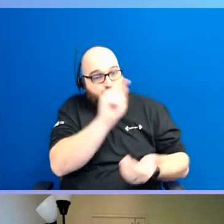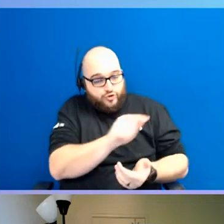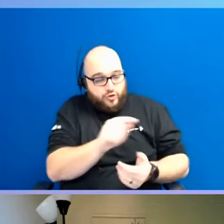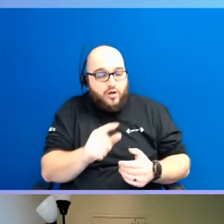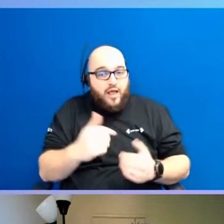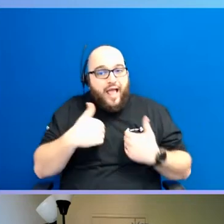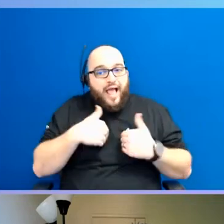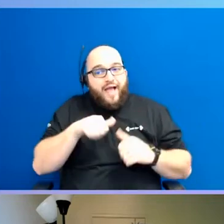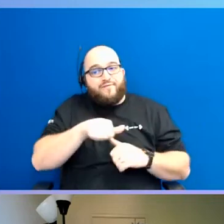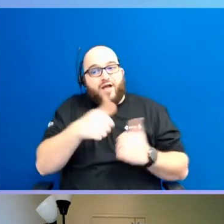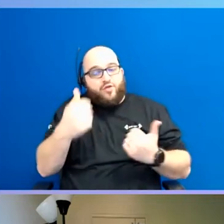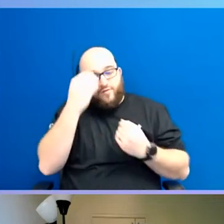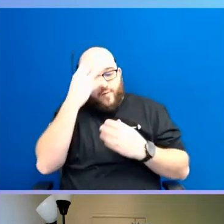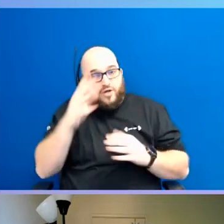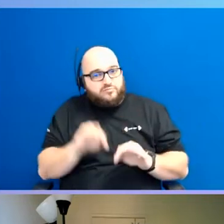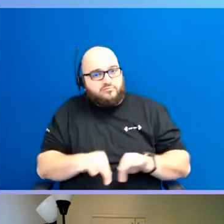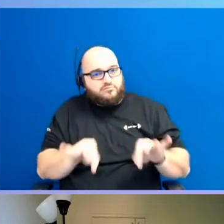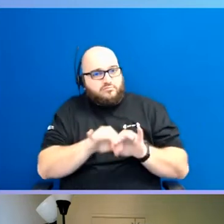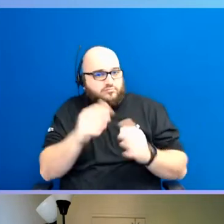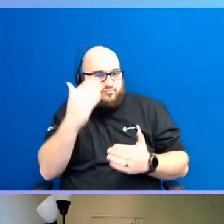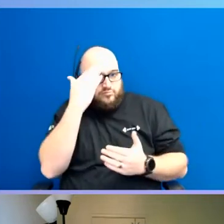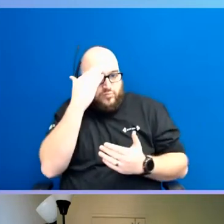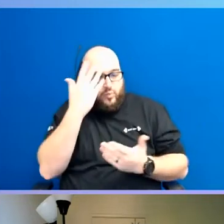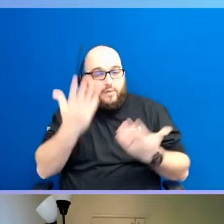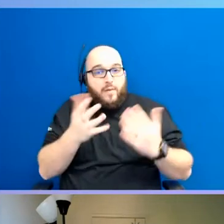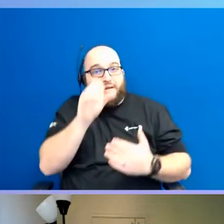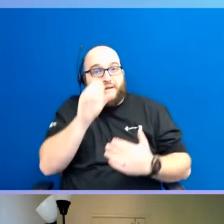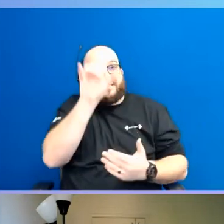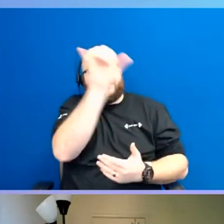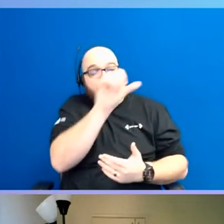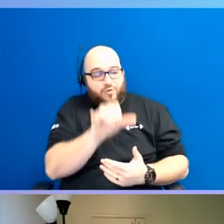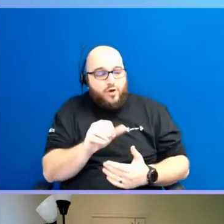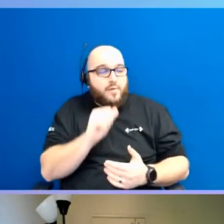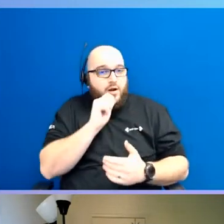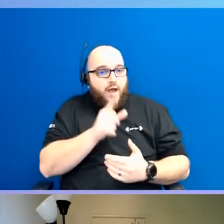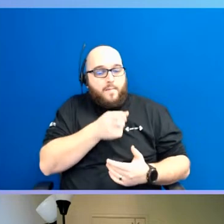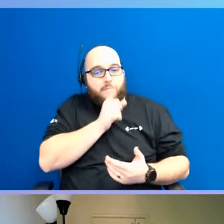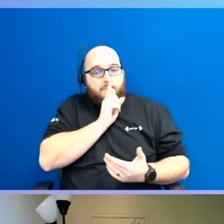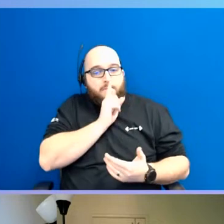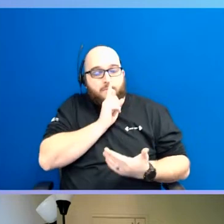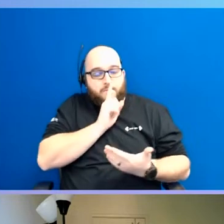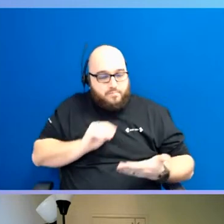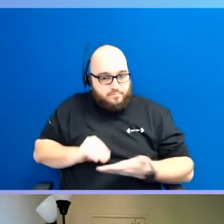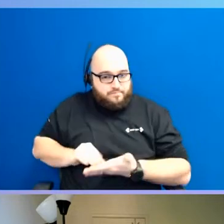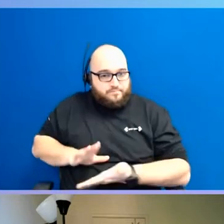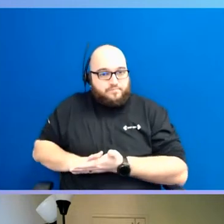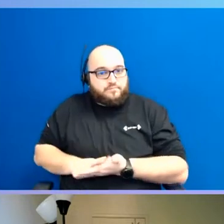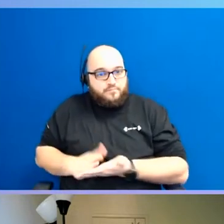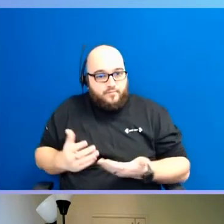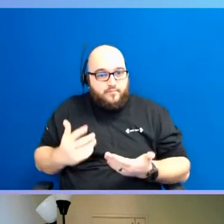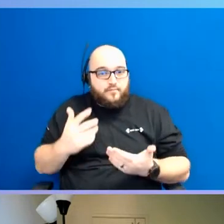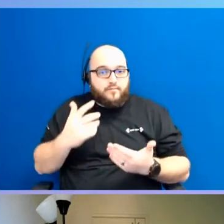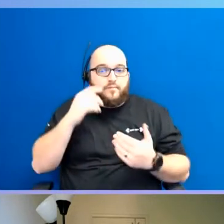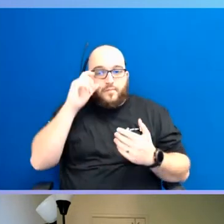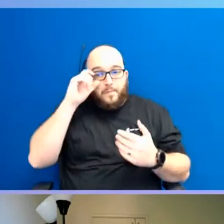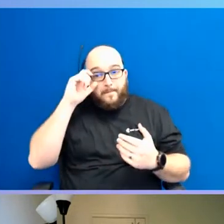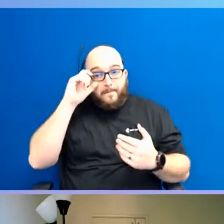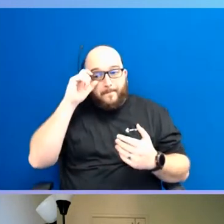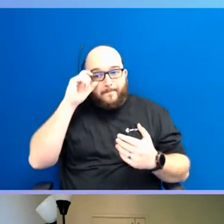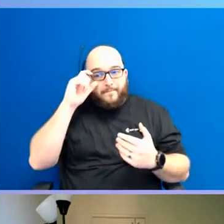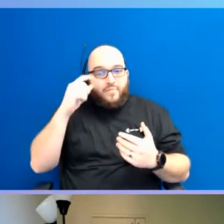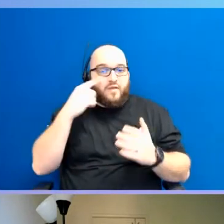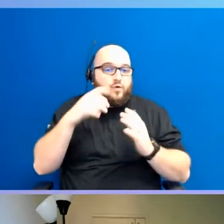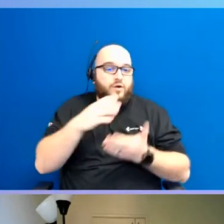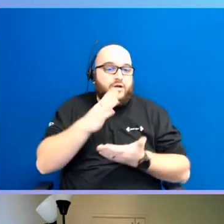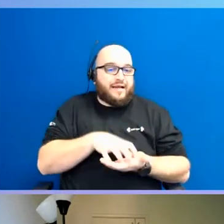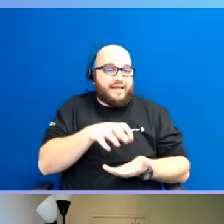details that might be similar across all images but weren't specified in the prompt. let's take a look at at our cake example some